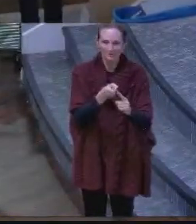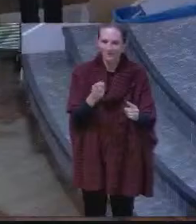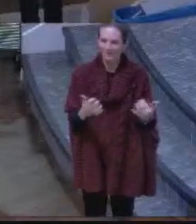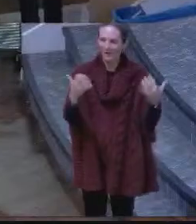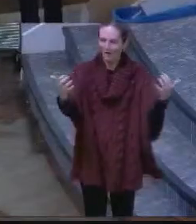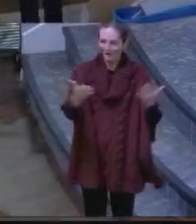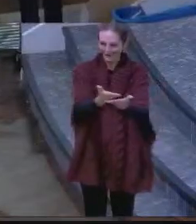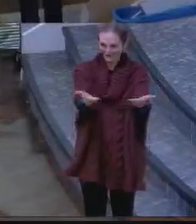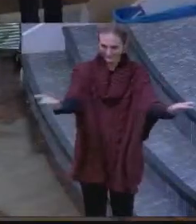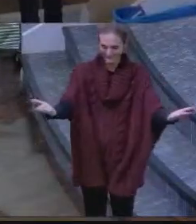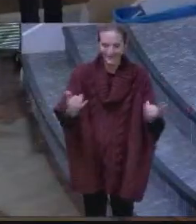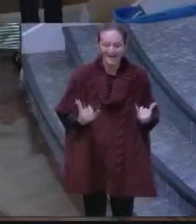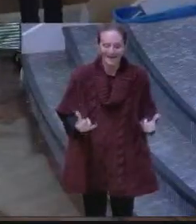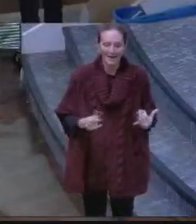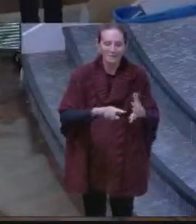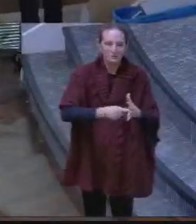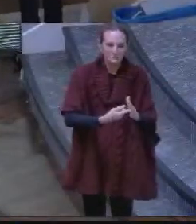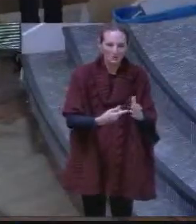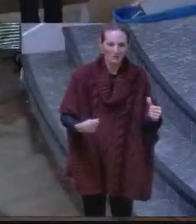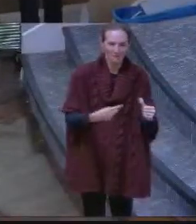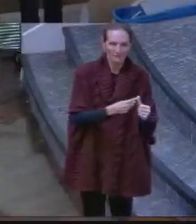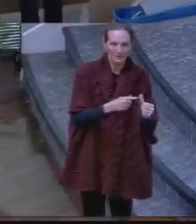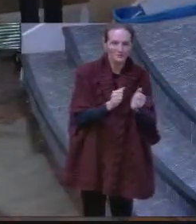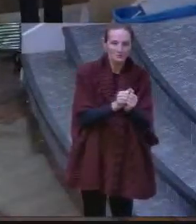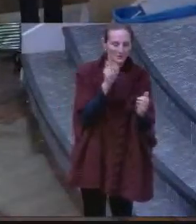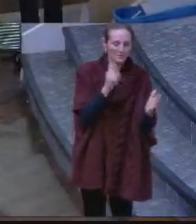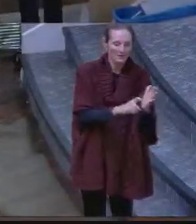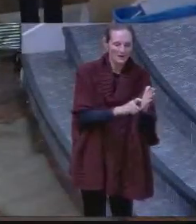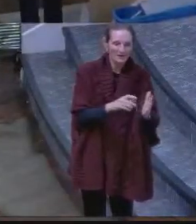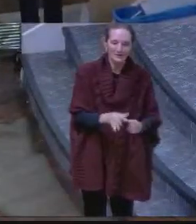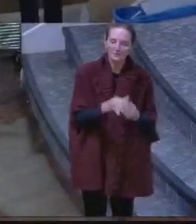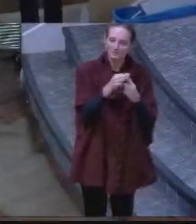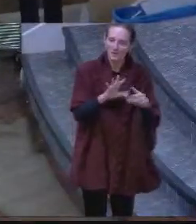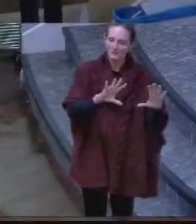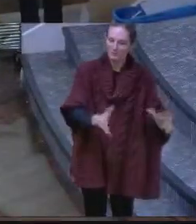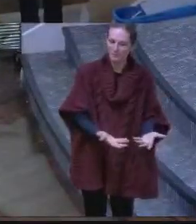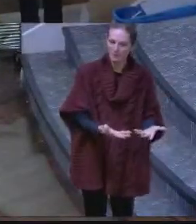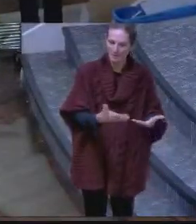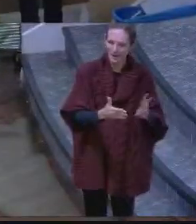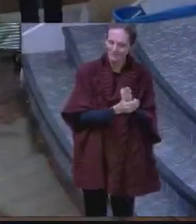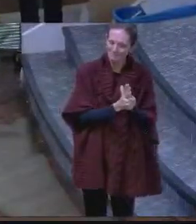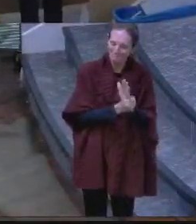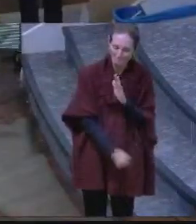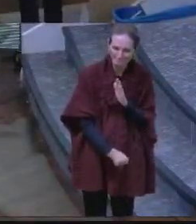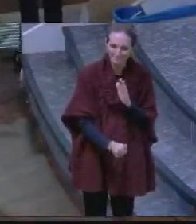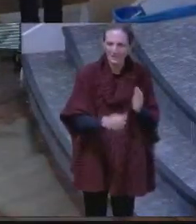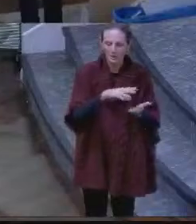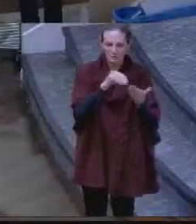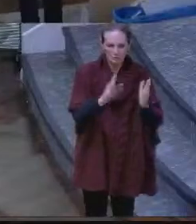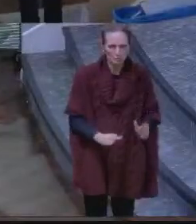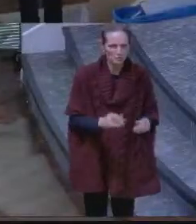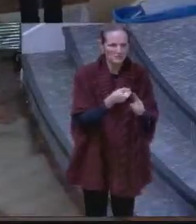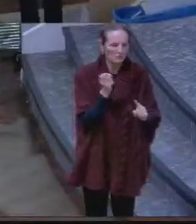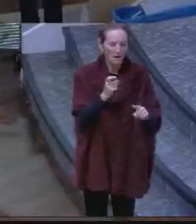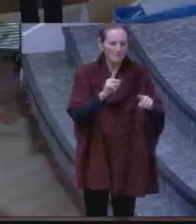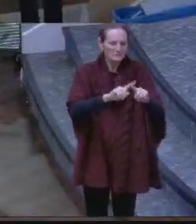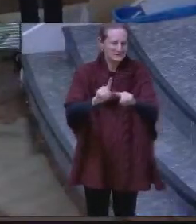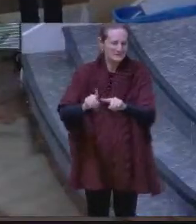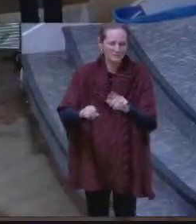And we'll get started first with recognizing a very special group of talented students from all grade levels across our district.